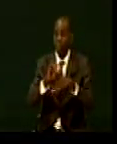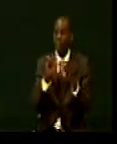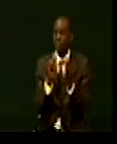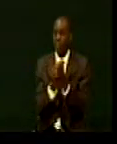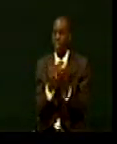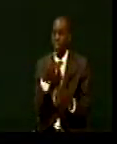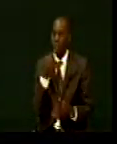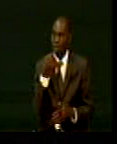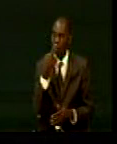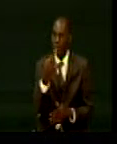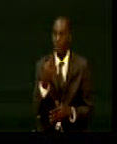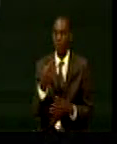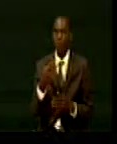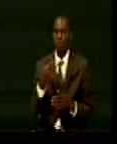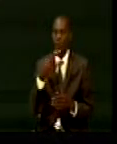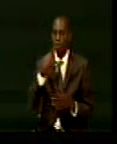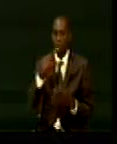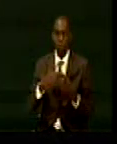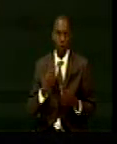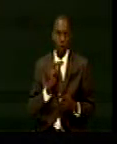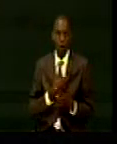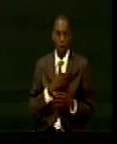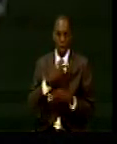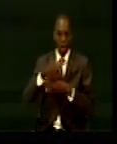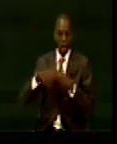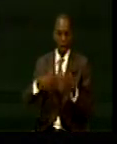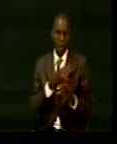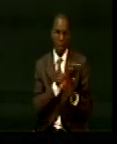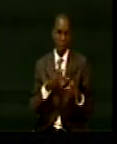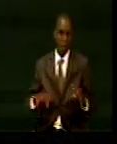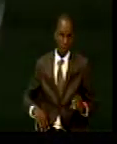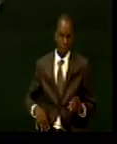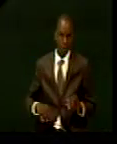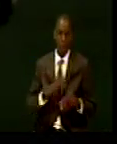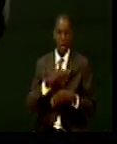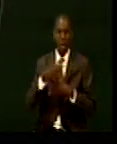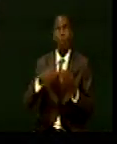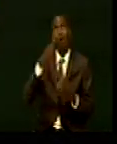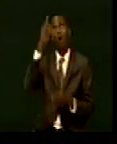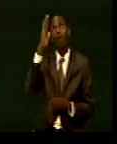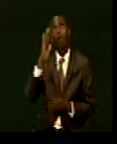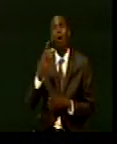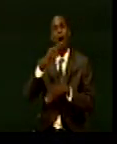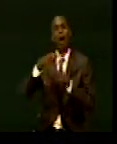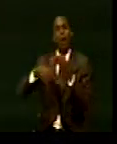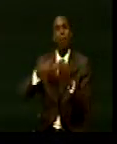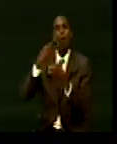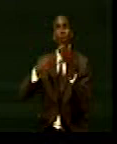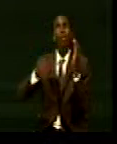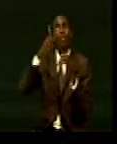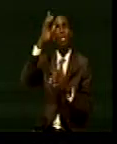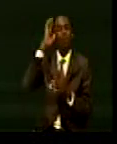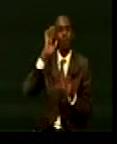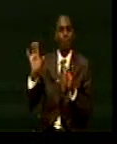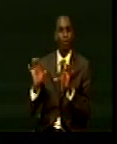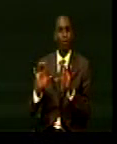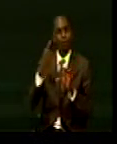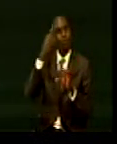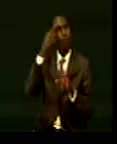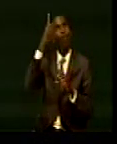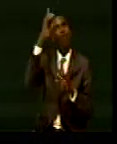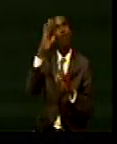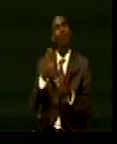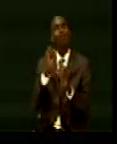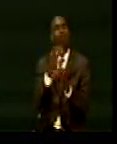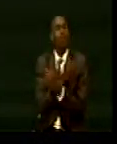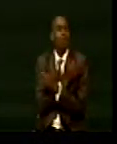about Christ, about God, about what he will do. For God so loved the world that he gave his